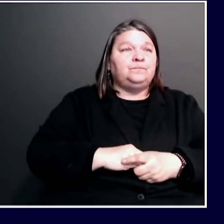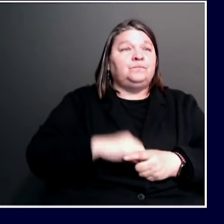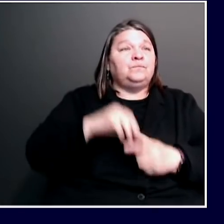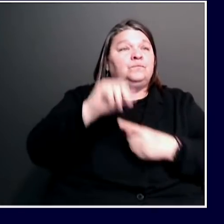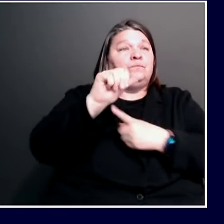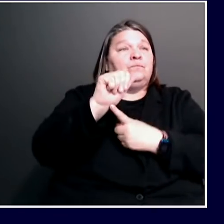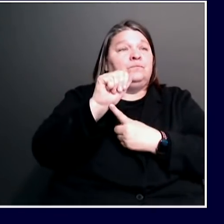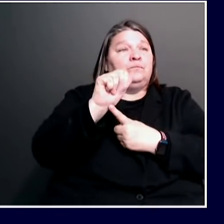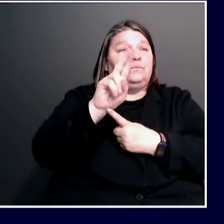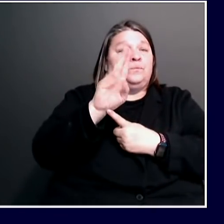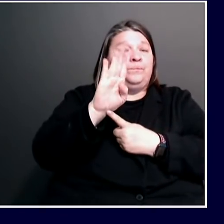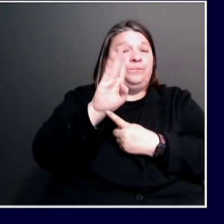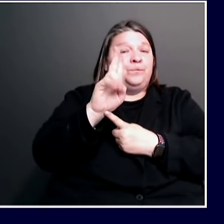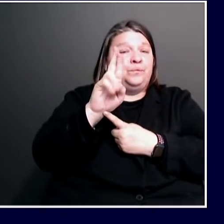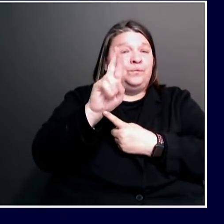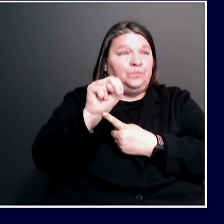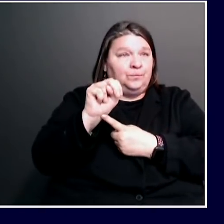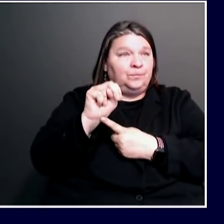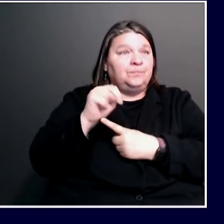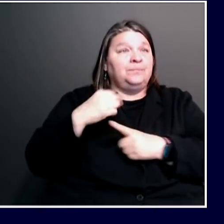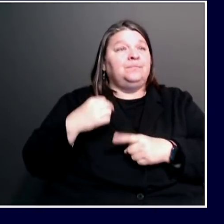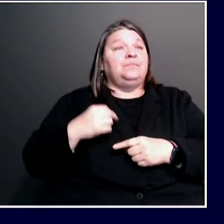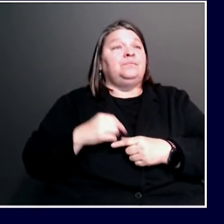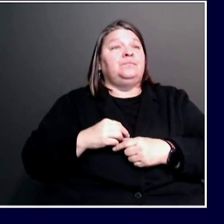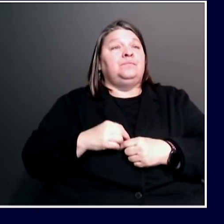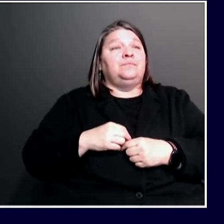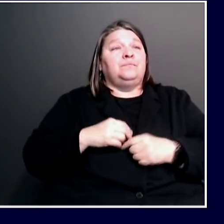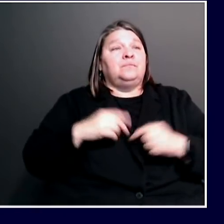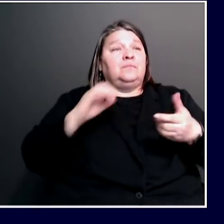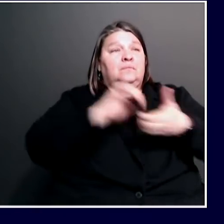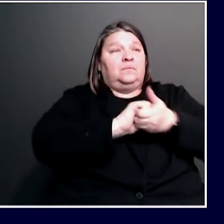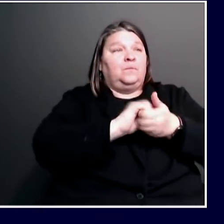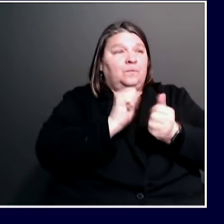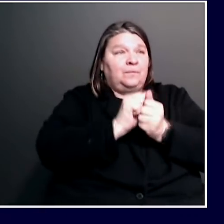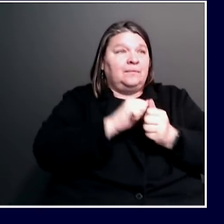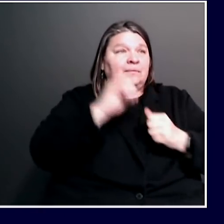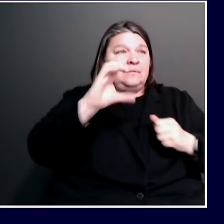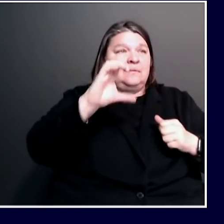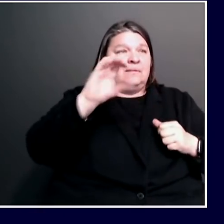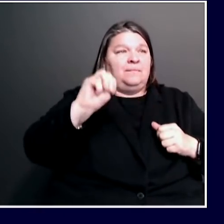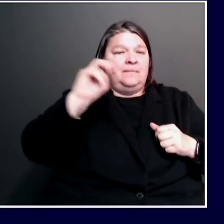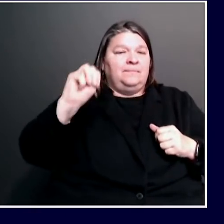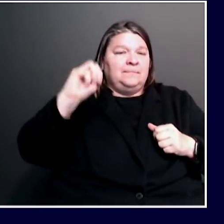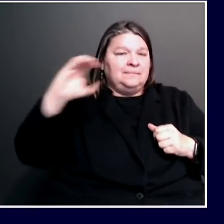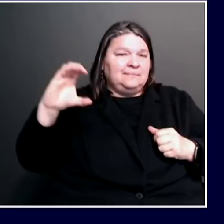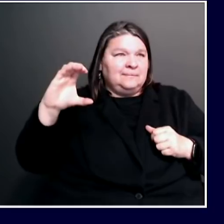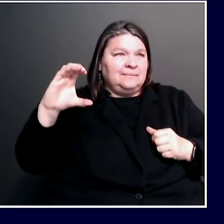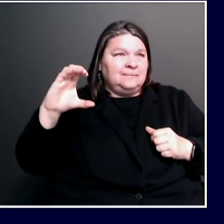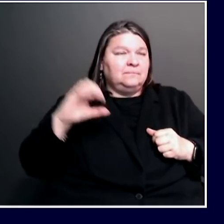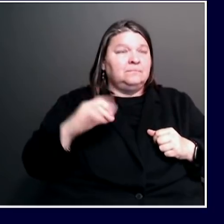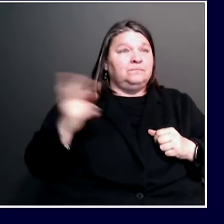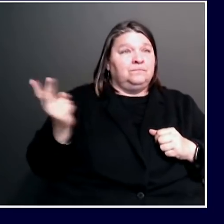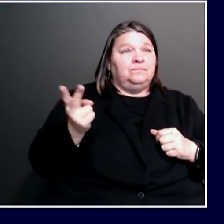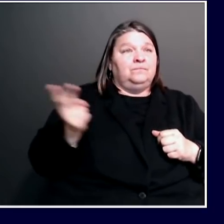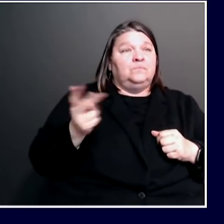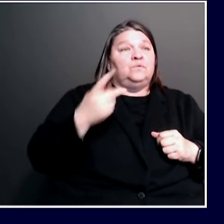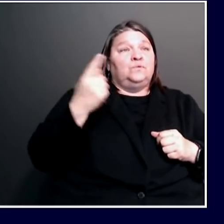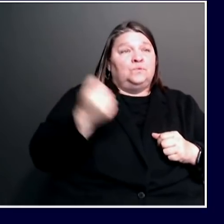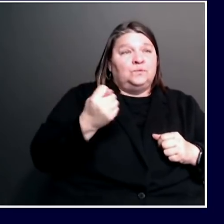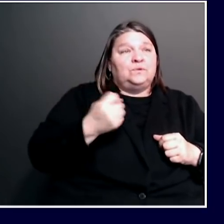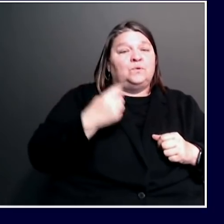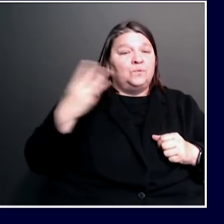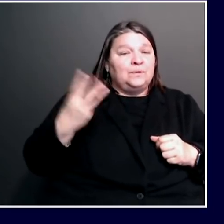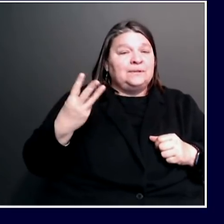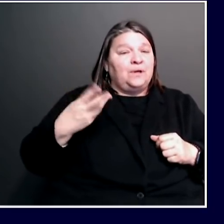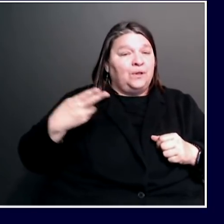partnership with Central Maine Medical Center, remains open Tuesday through Thursday, Tuesday, Wednesday, and Thursday from 8 a.m.